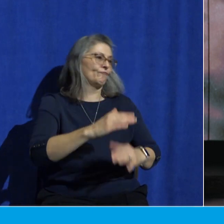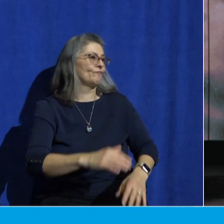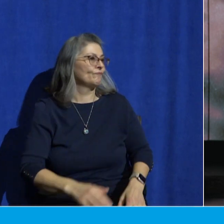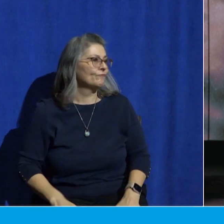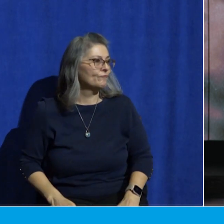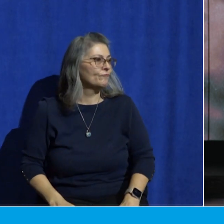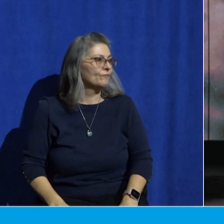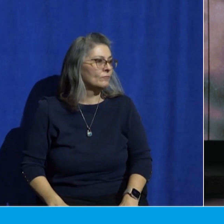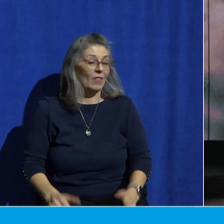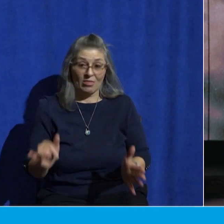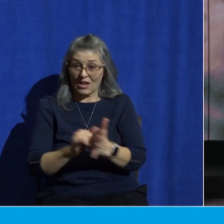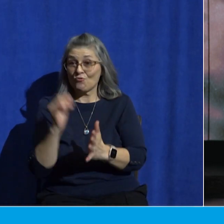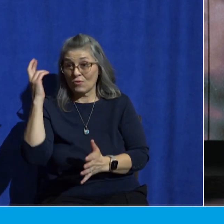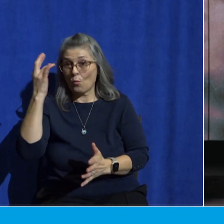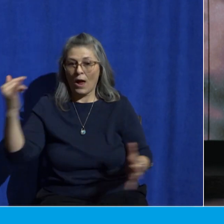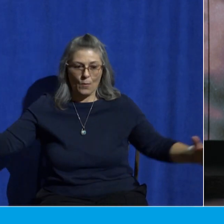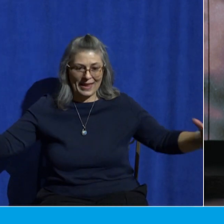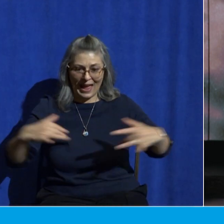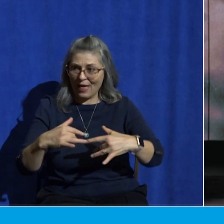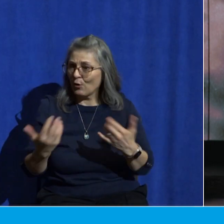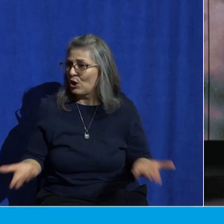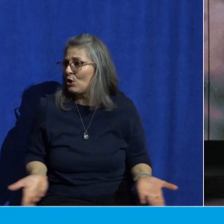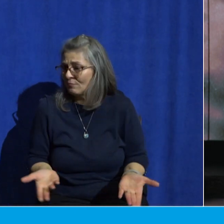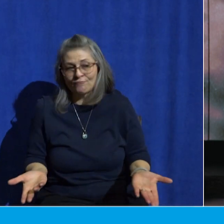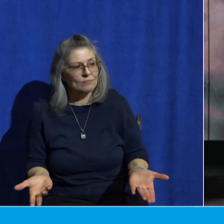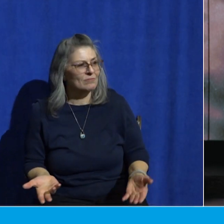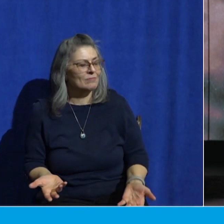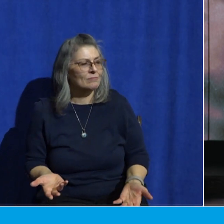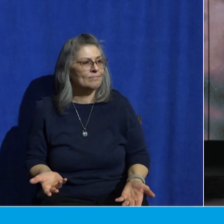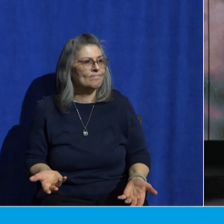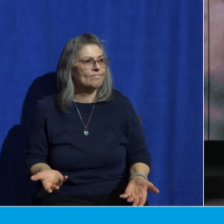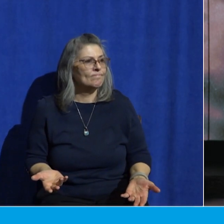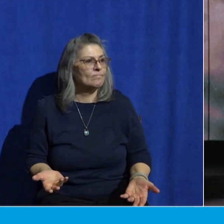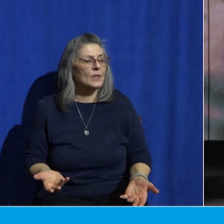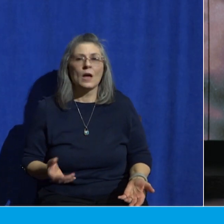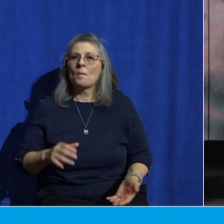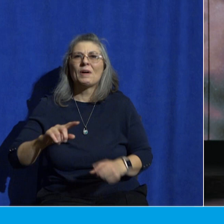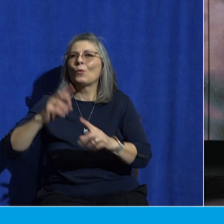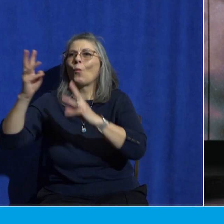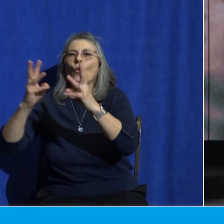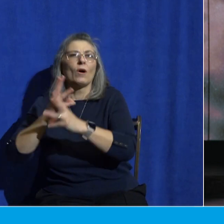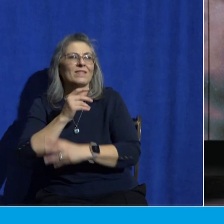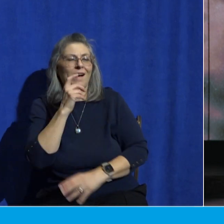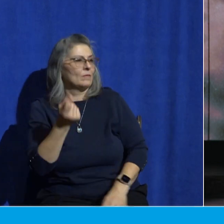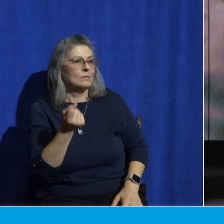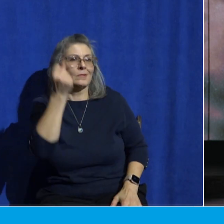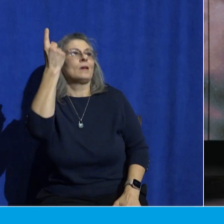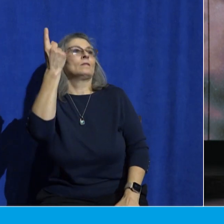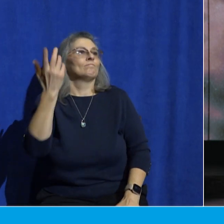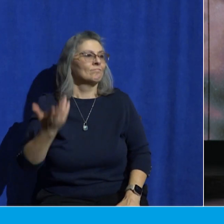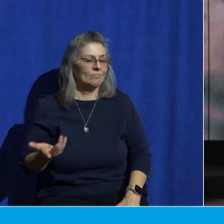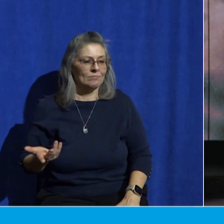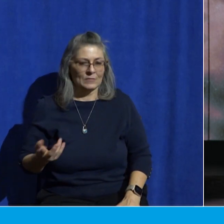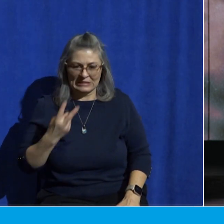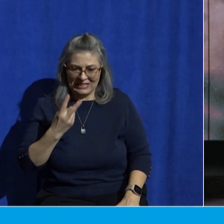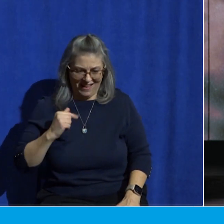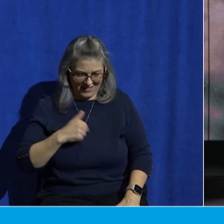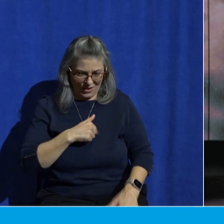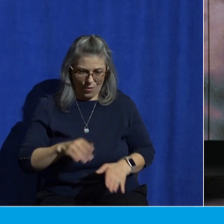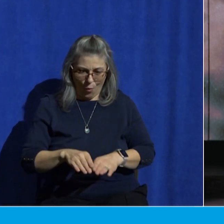gather together in a way that doesn't make sense to a lot of people, to open up a